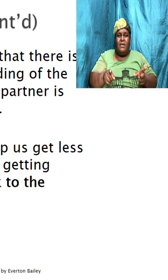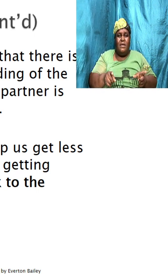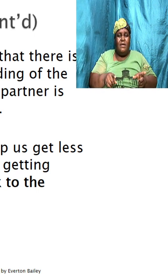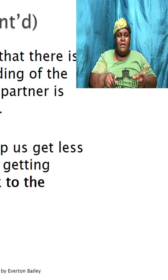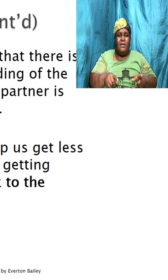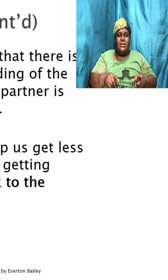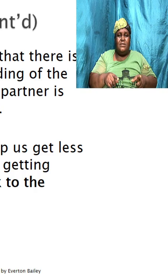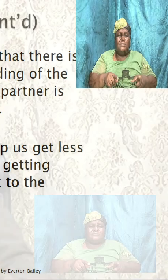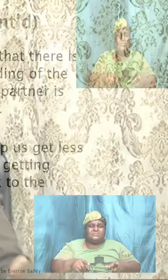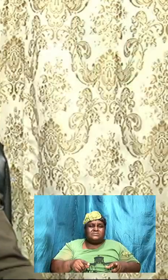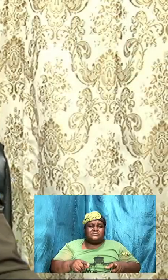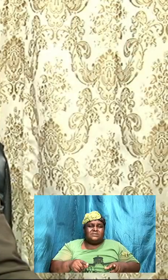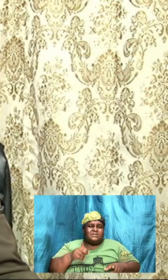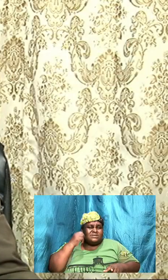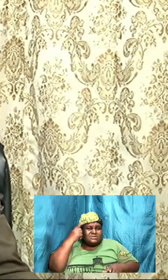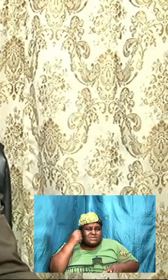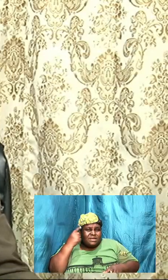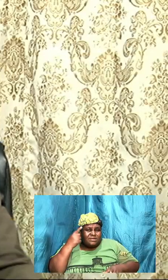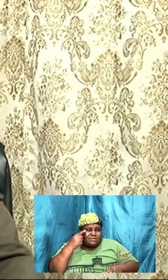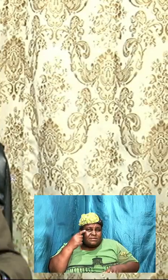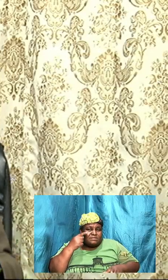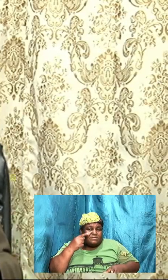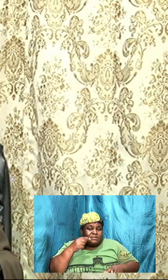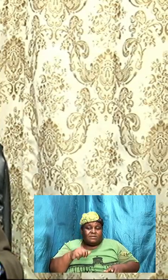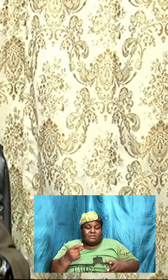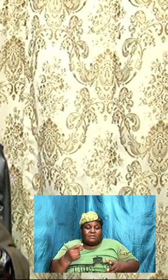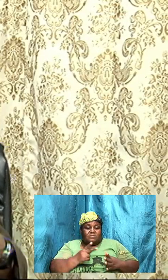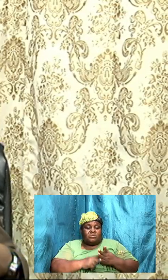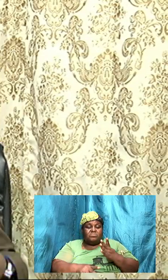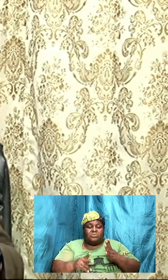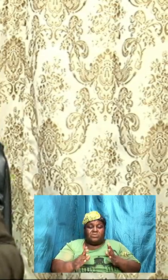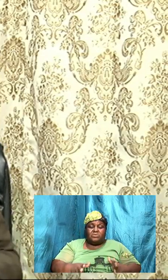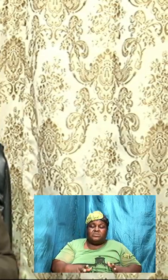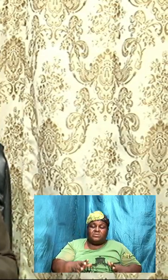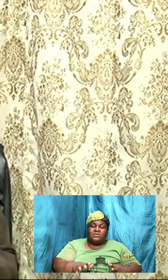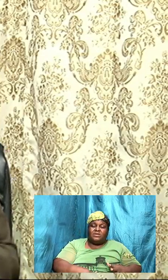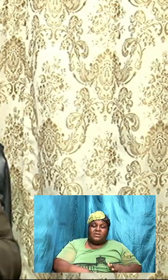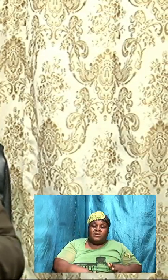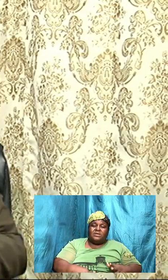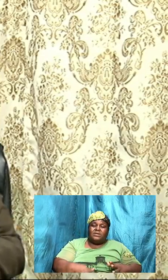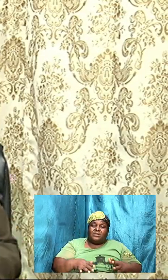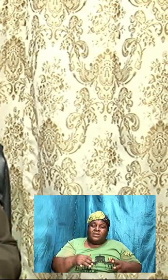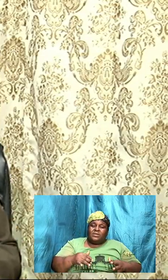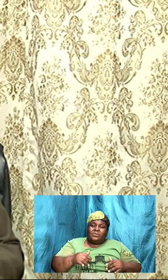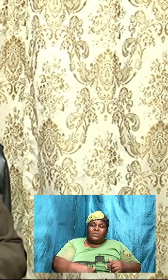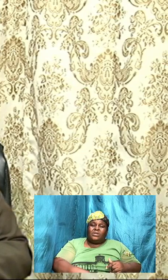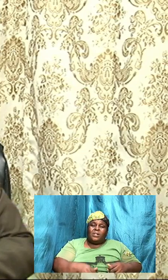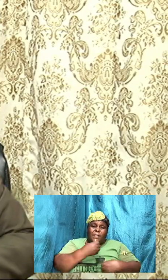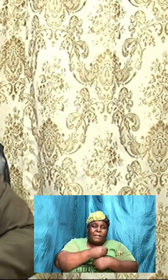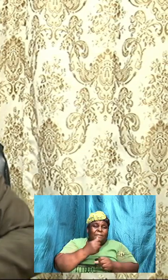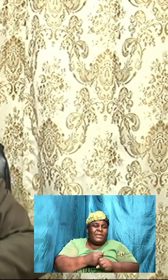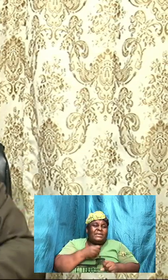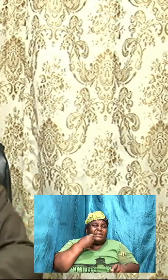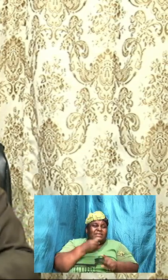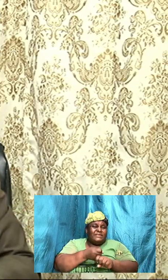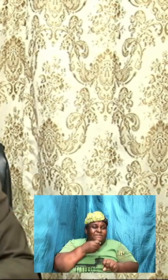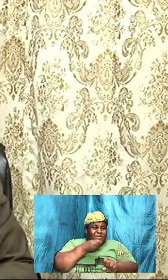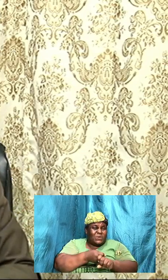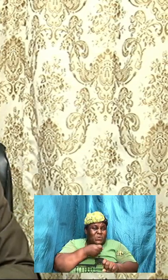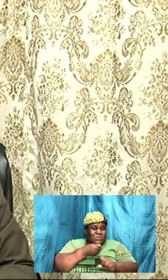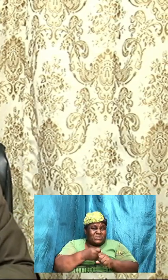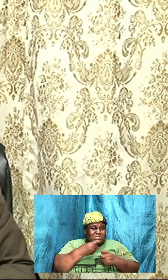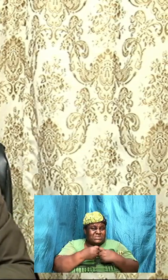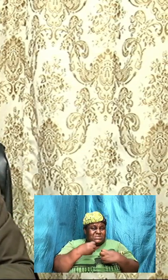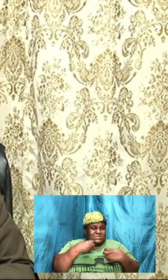you have parties that will play difficult but I just can't get through you know it's important for us to go back to the